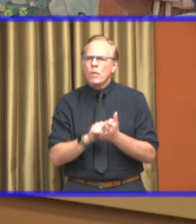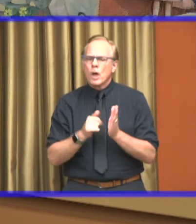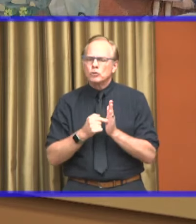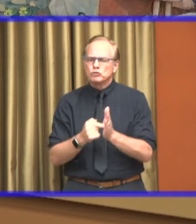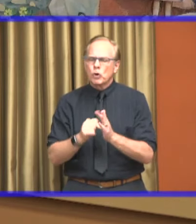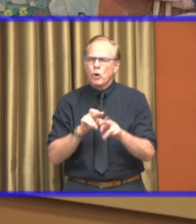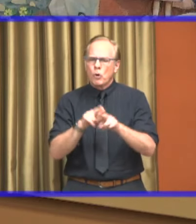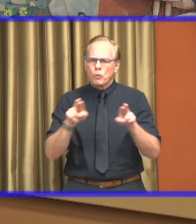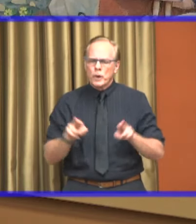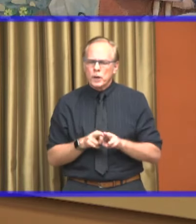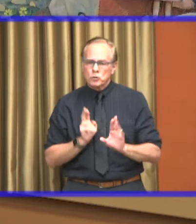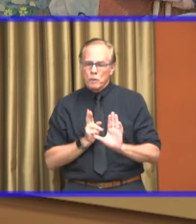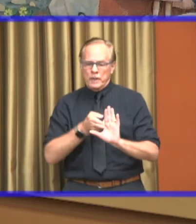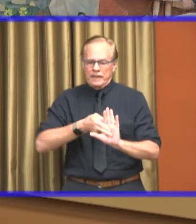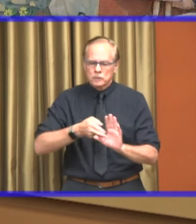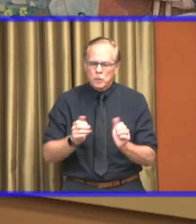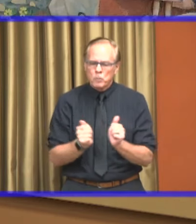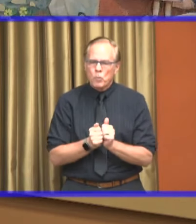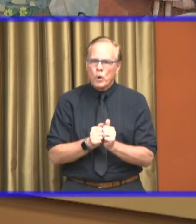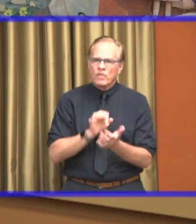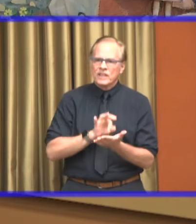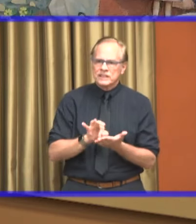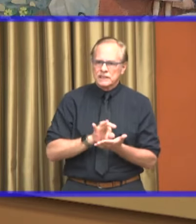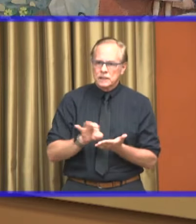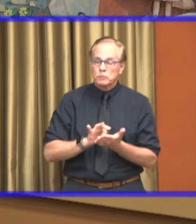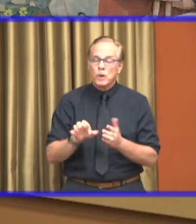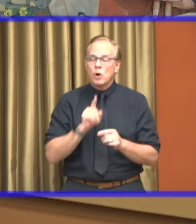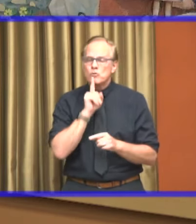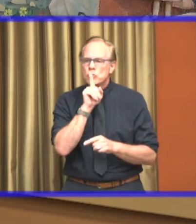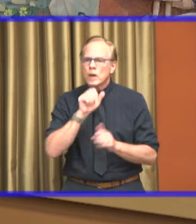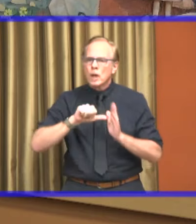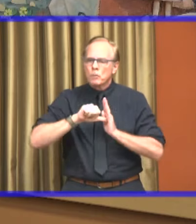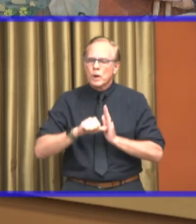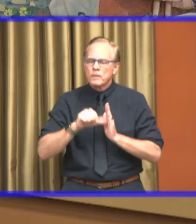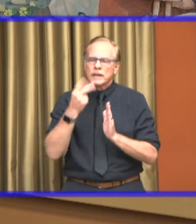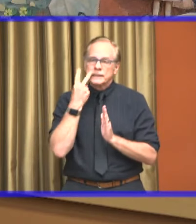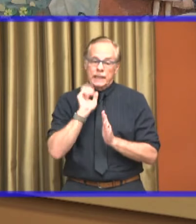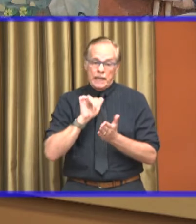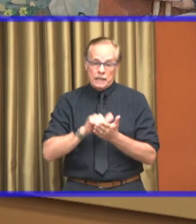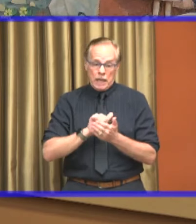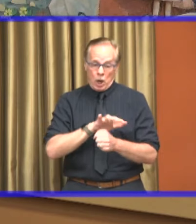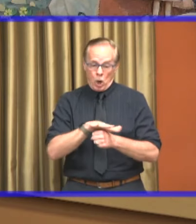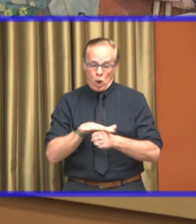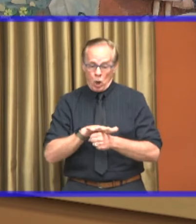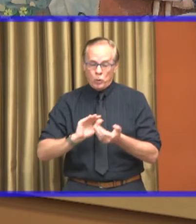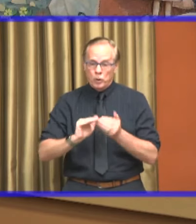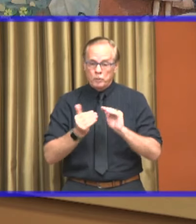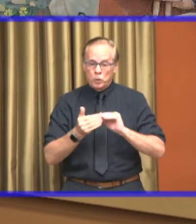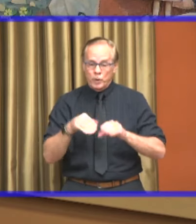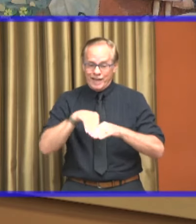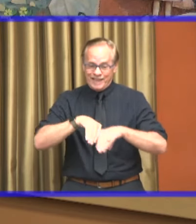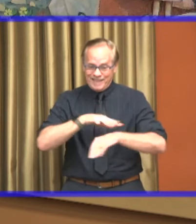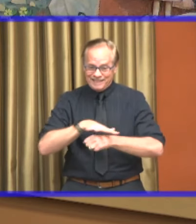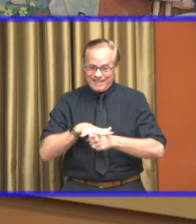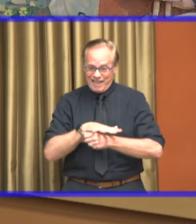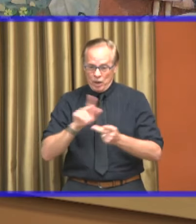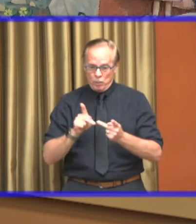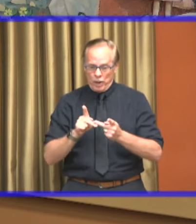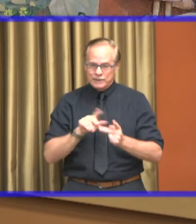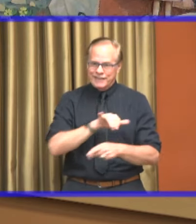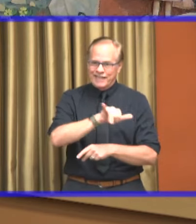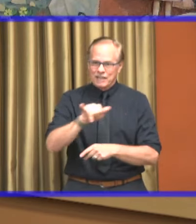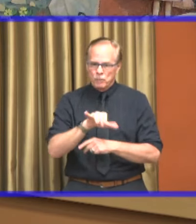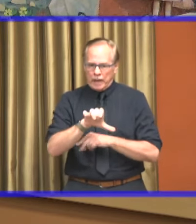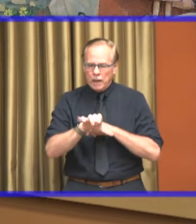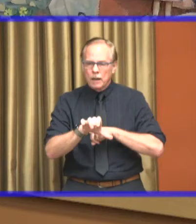regional participation, but I have to say it's very impressive to see what our local communities in the Yavapai County region do when it comes to this